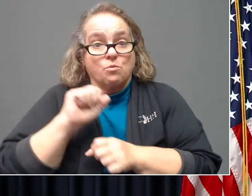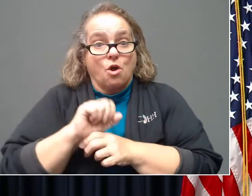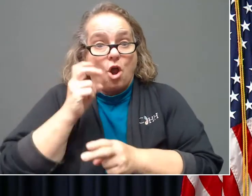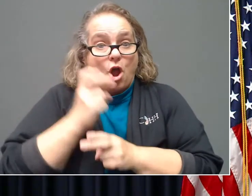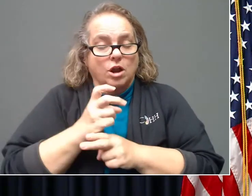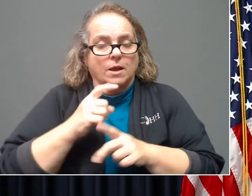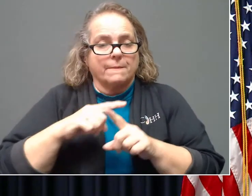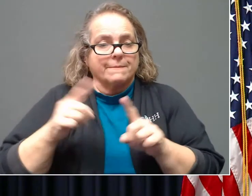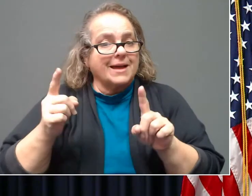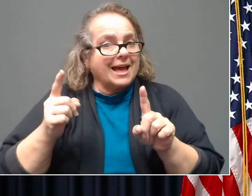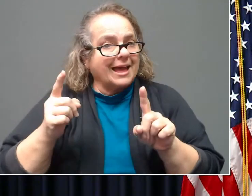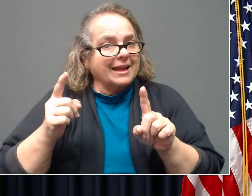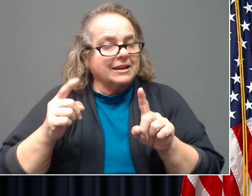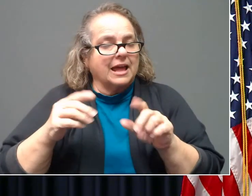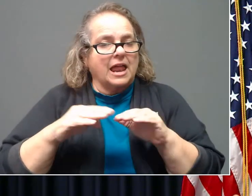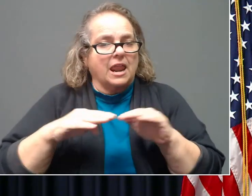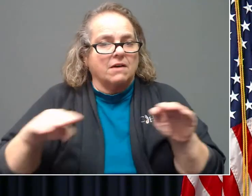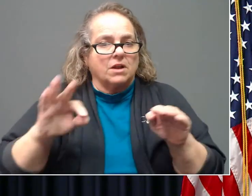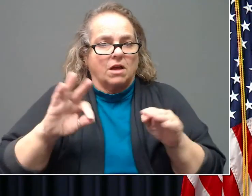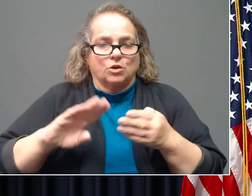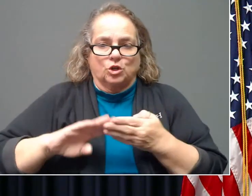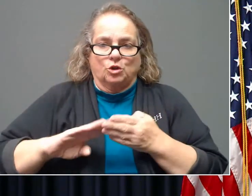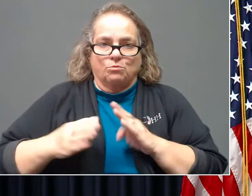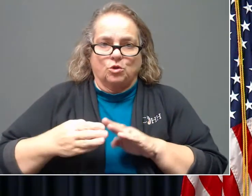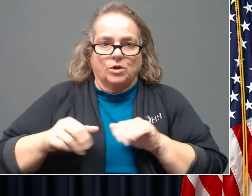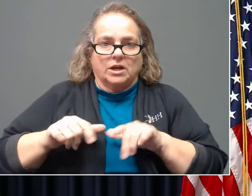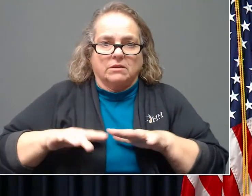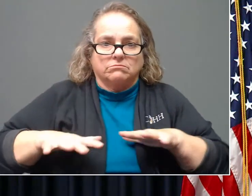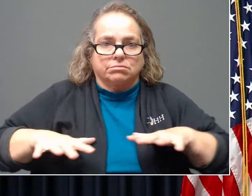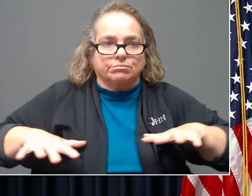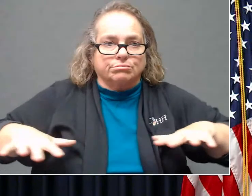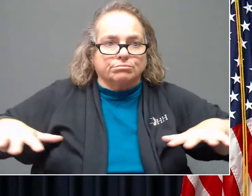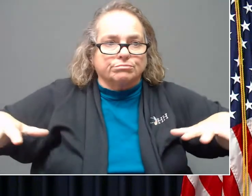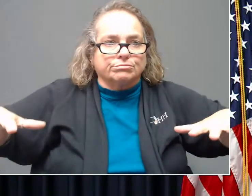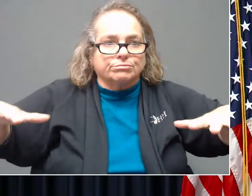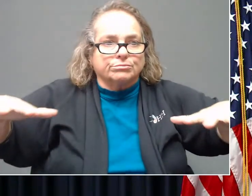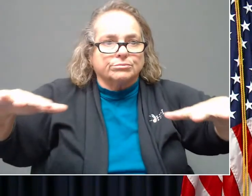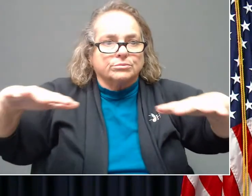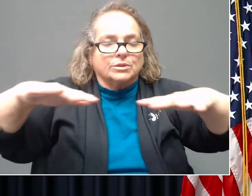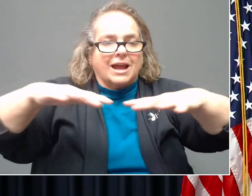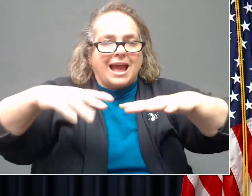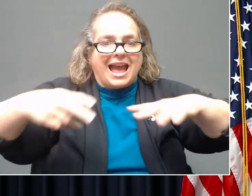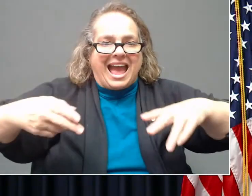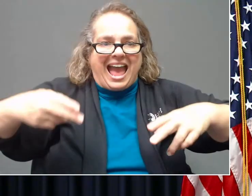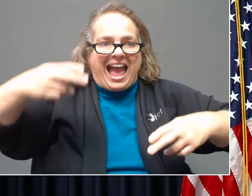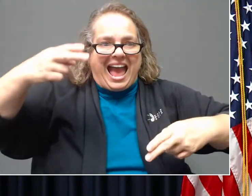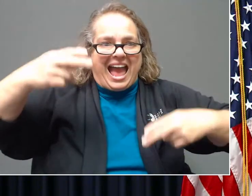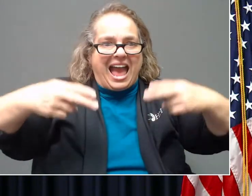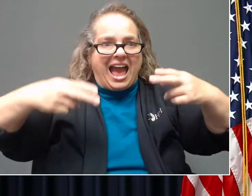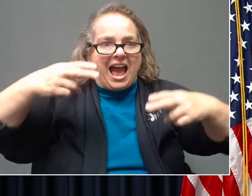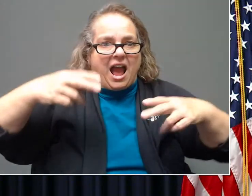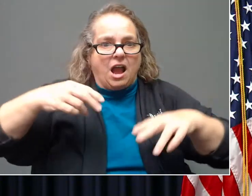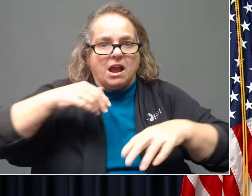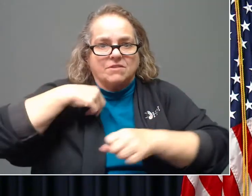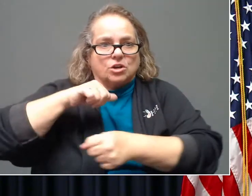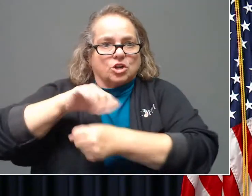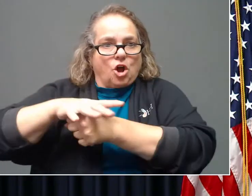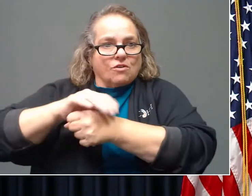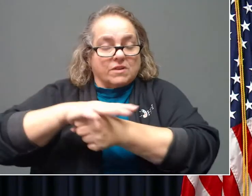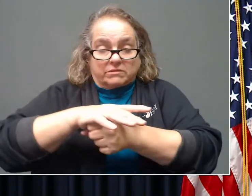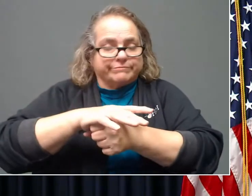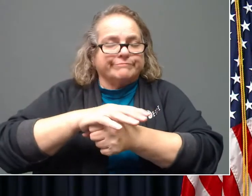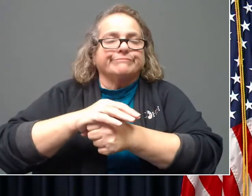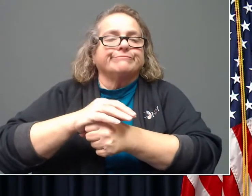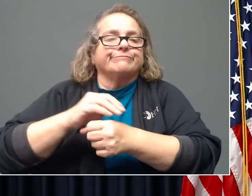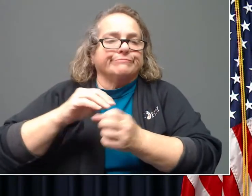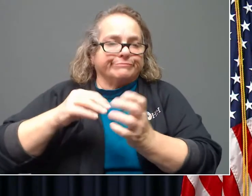of community transmission got so high, we couldn't keep it out of places where it spreads very